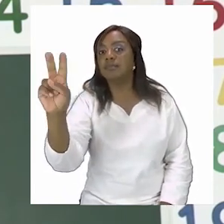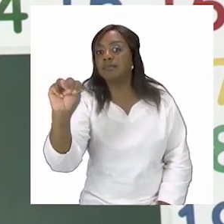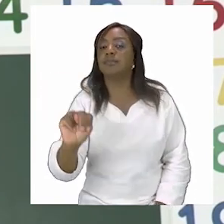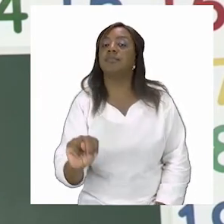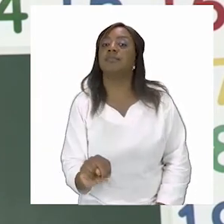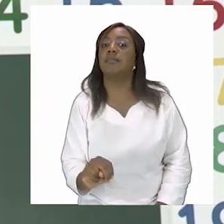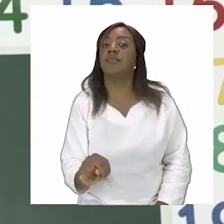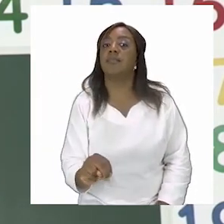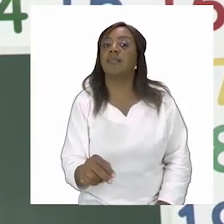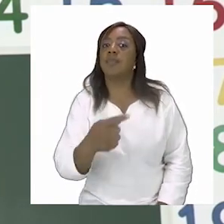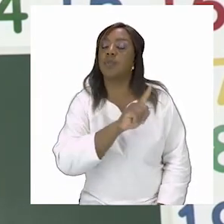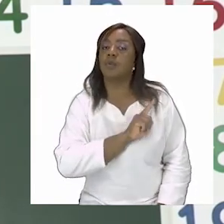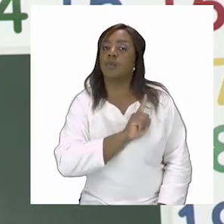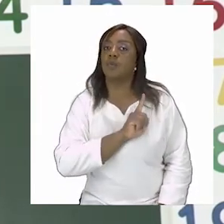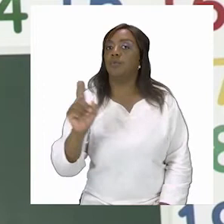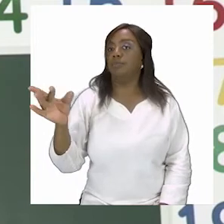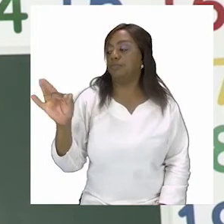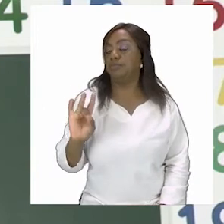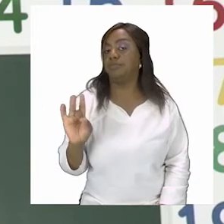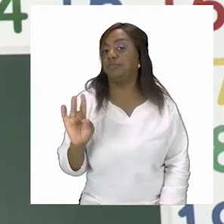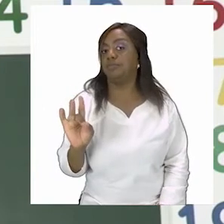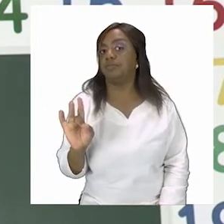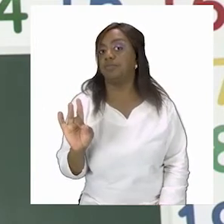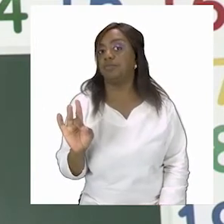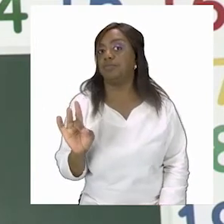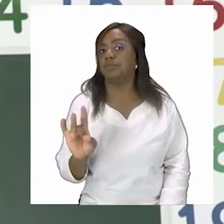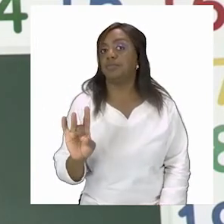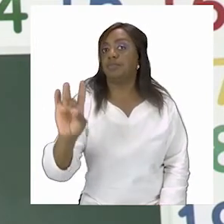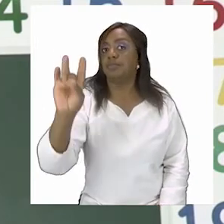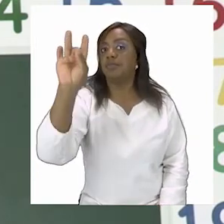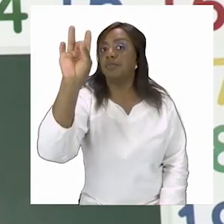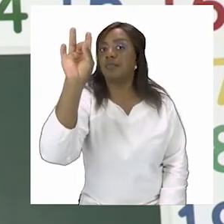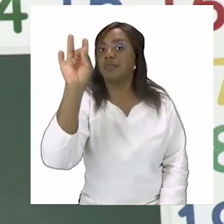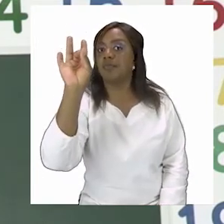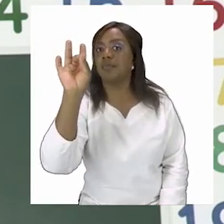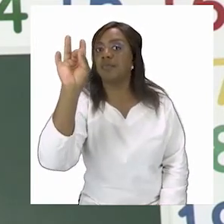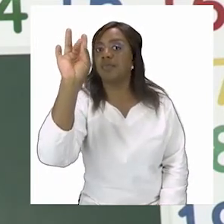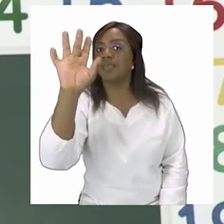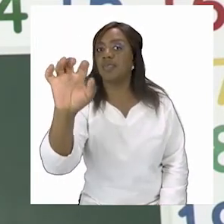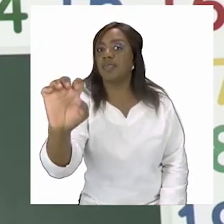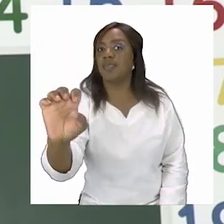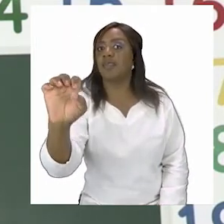Let's keep going. We are almost there. Almost there. Almost there.